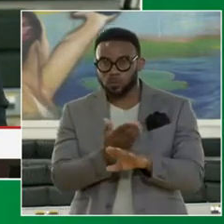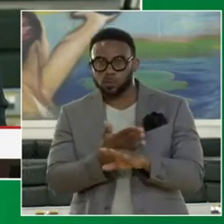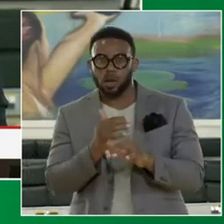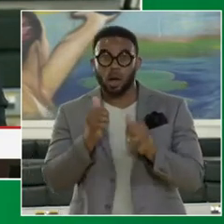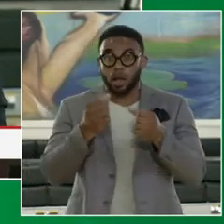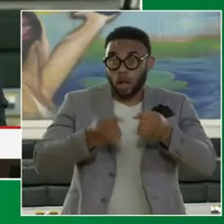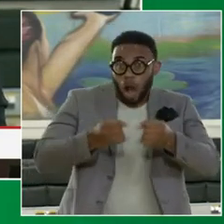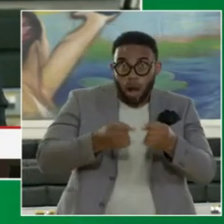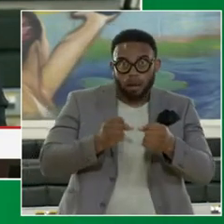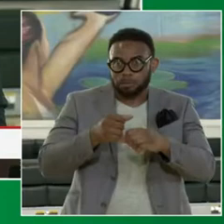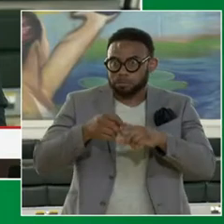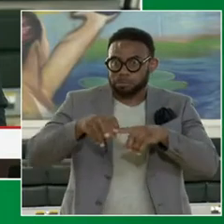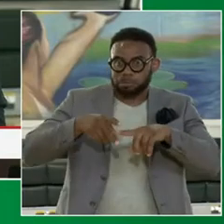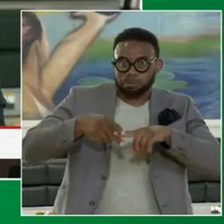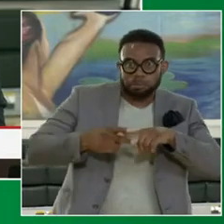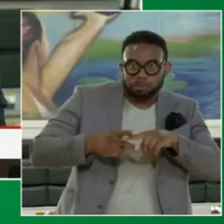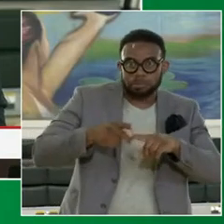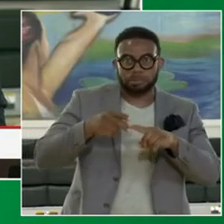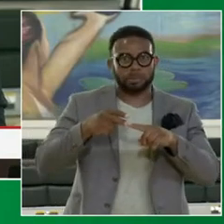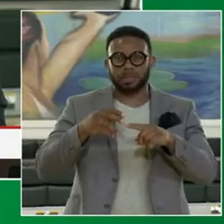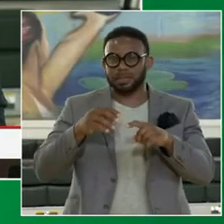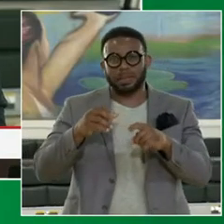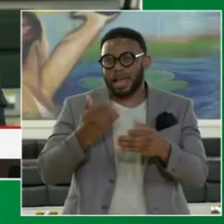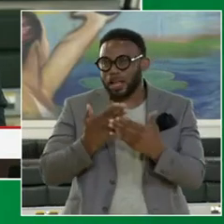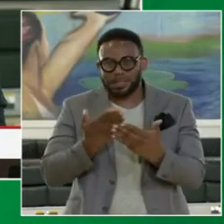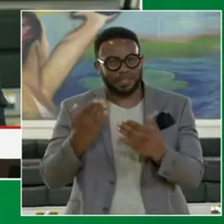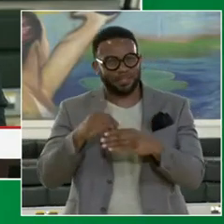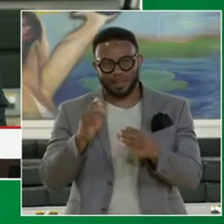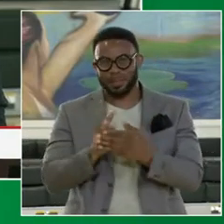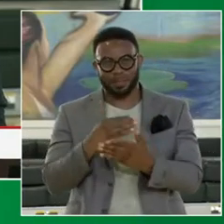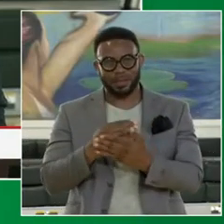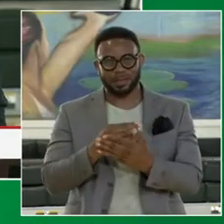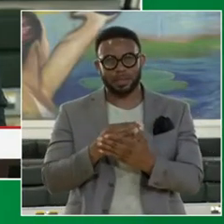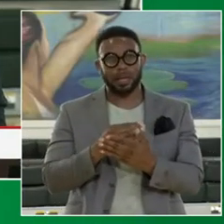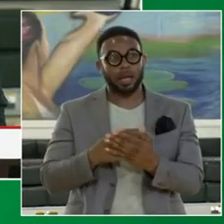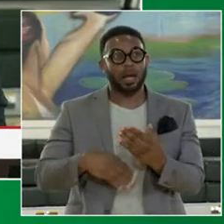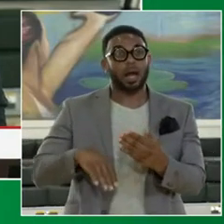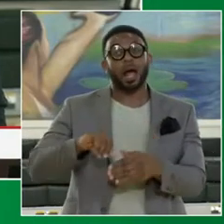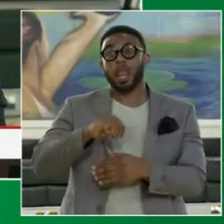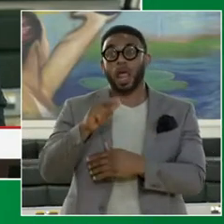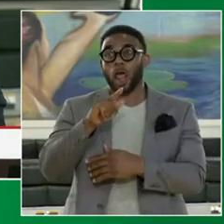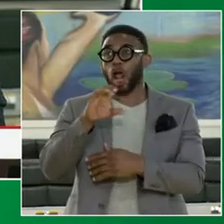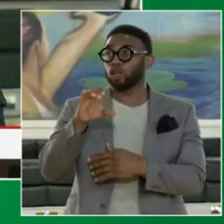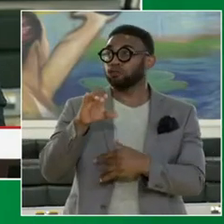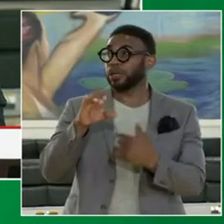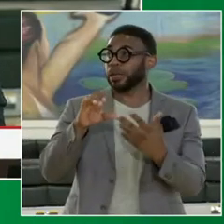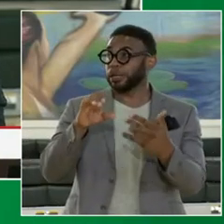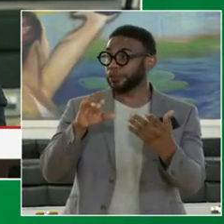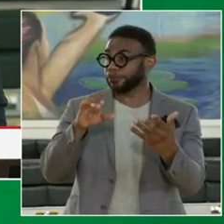vehicles and work on their vehicles. There's a lot of good stuff in the budget. An additional 100